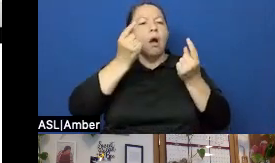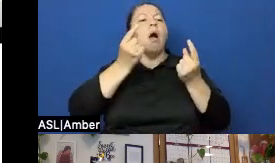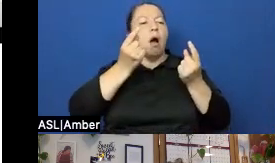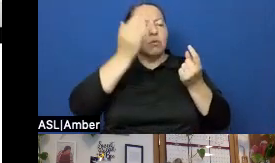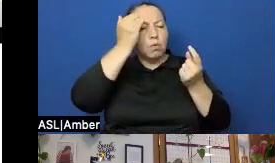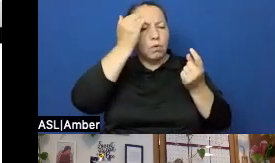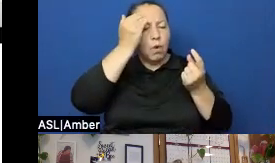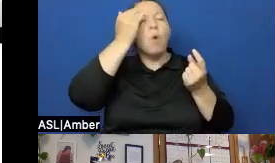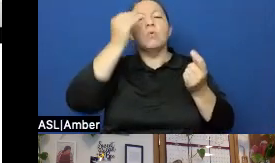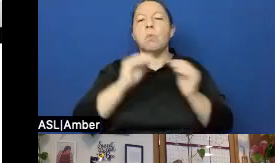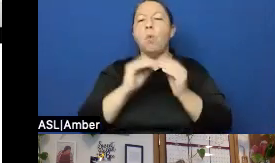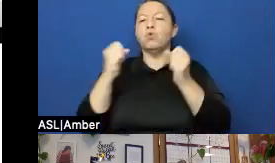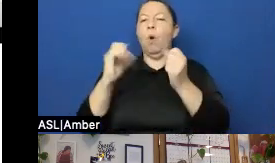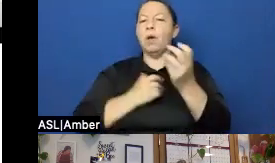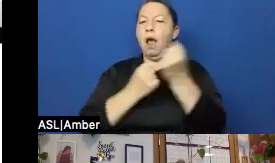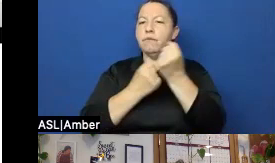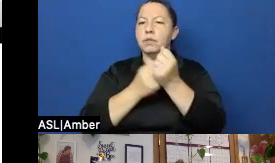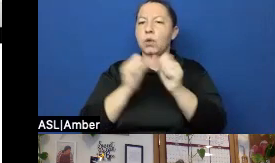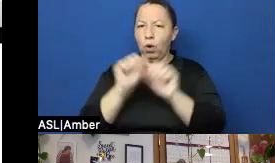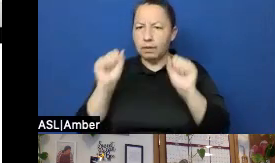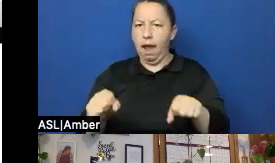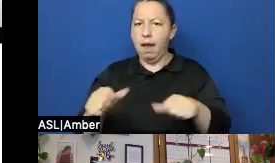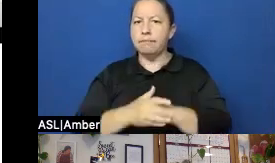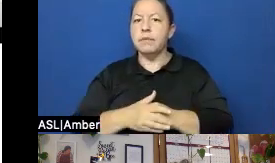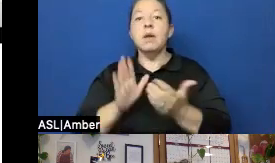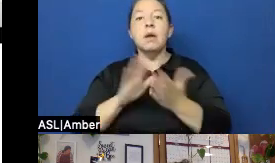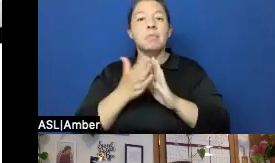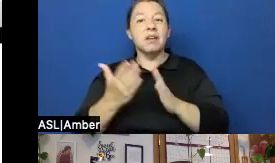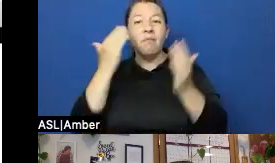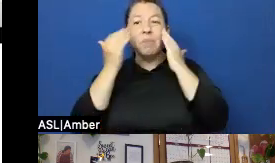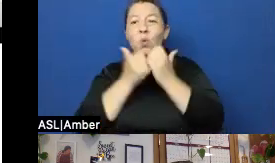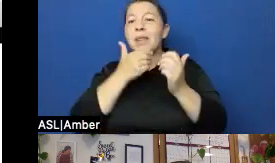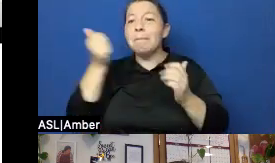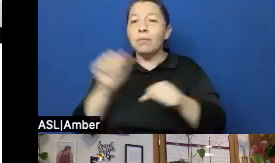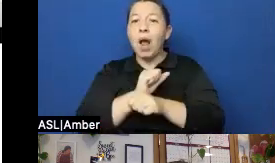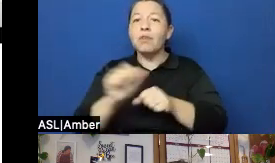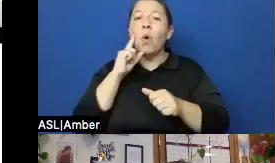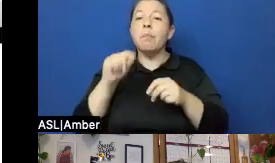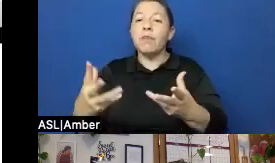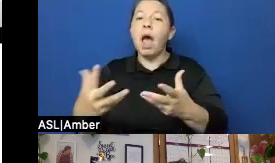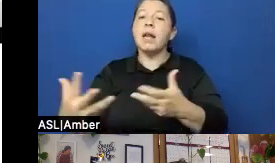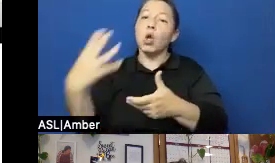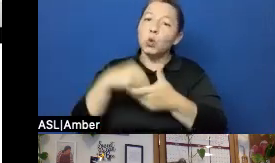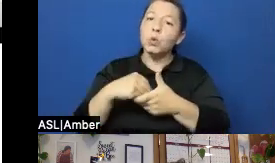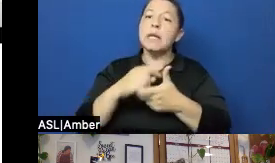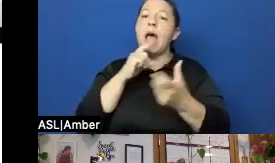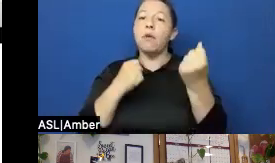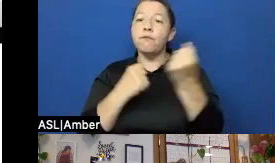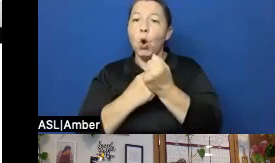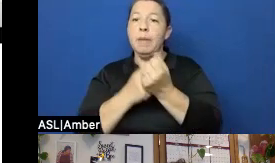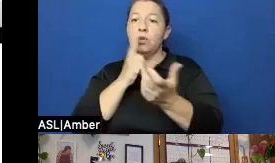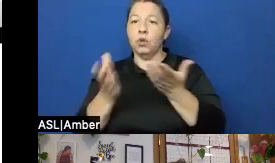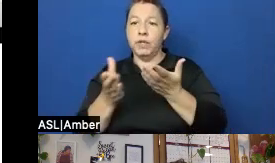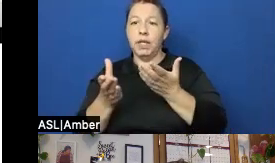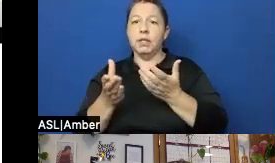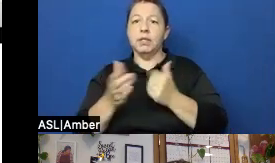Right? Becoming familiar with best practices for providing inclusive and affirming services,